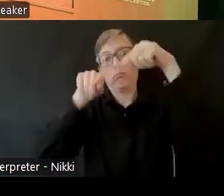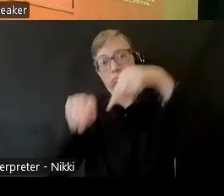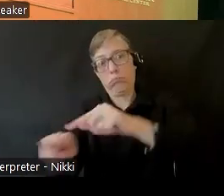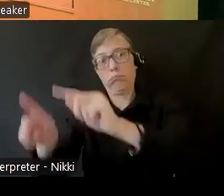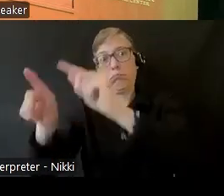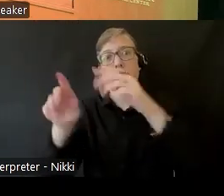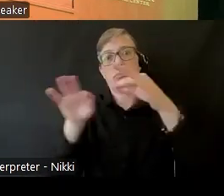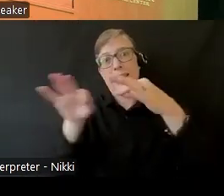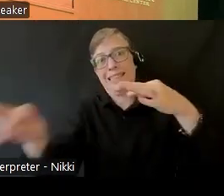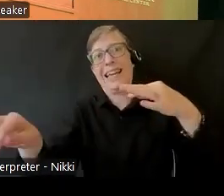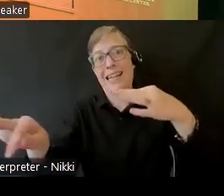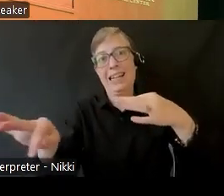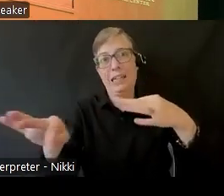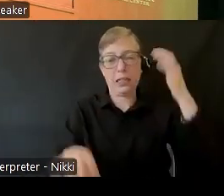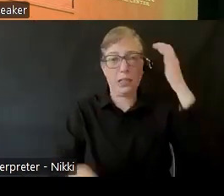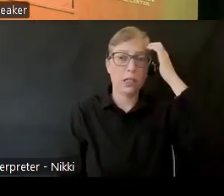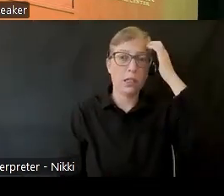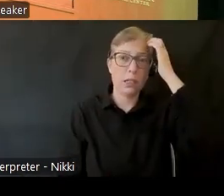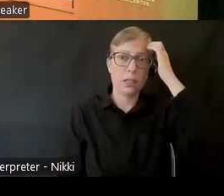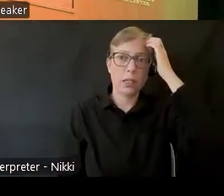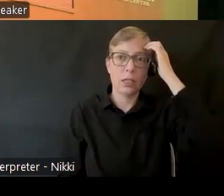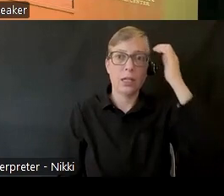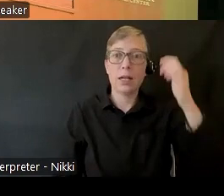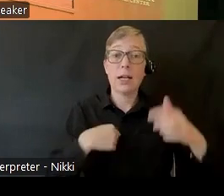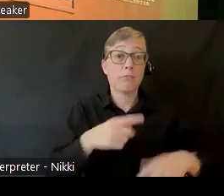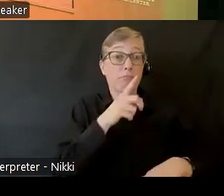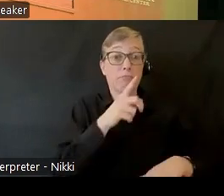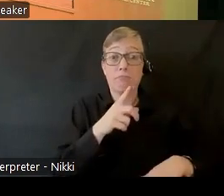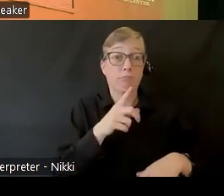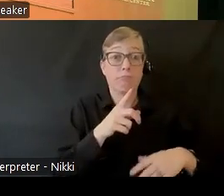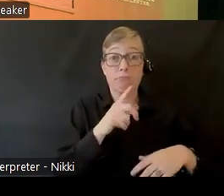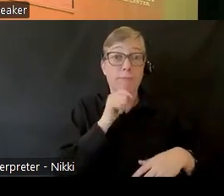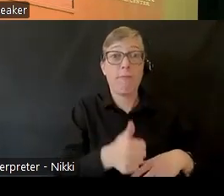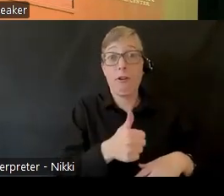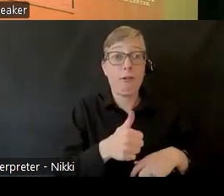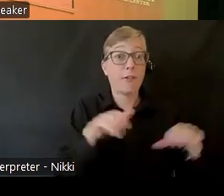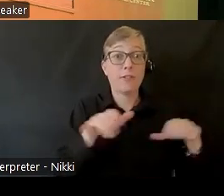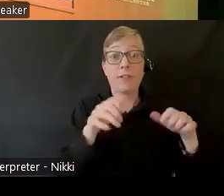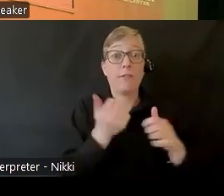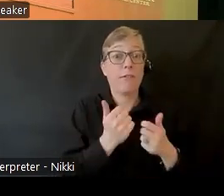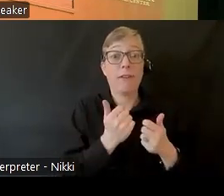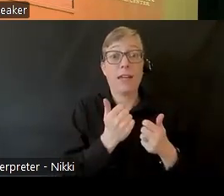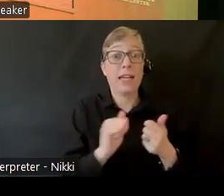delay. So again, I've not done any statistically rigorous